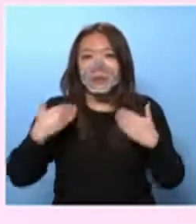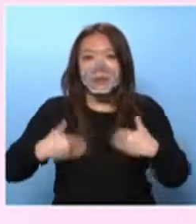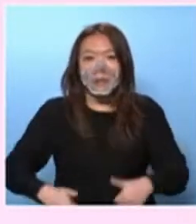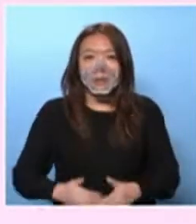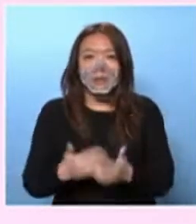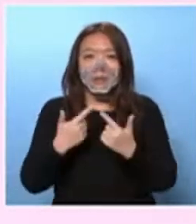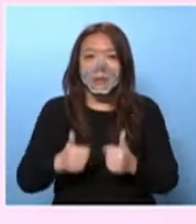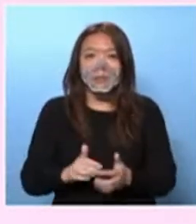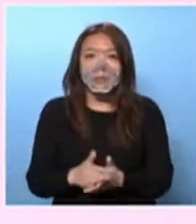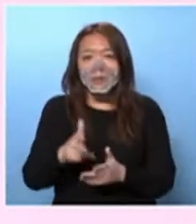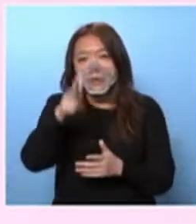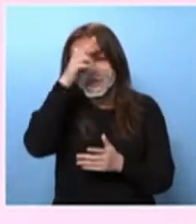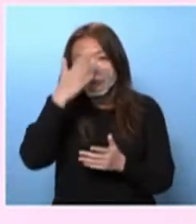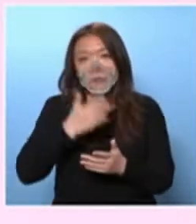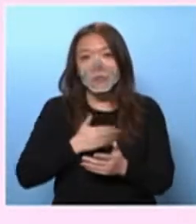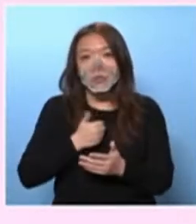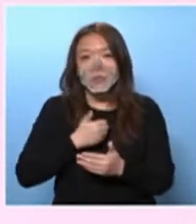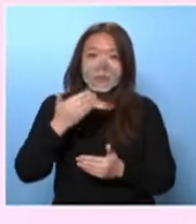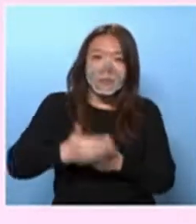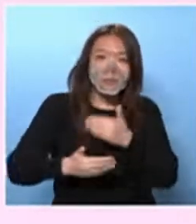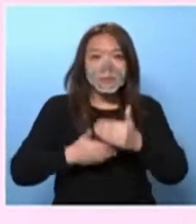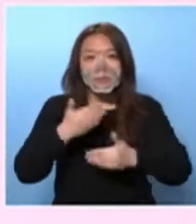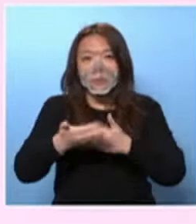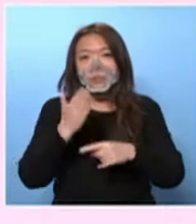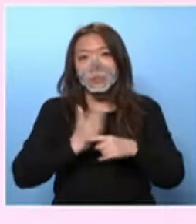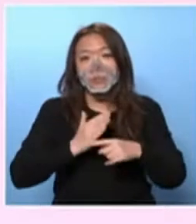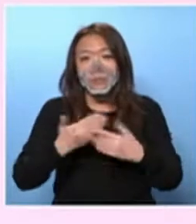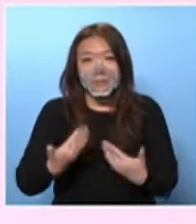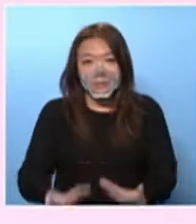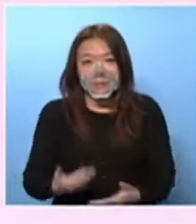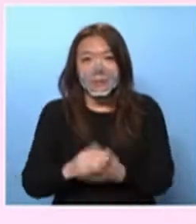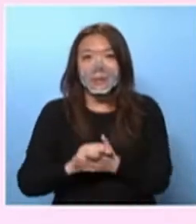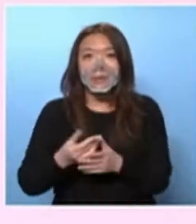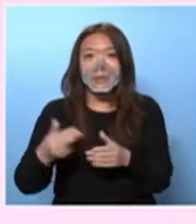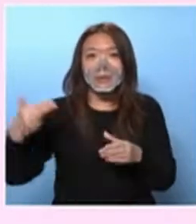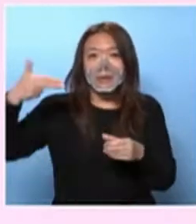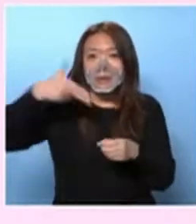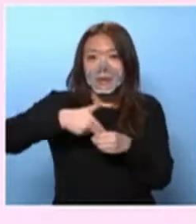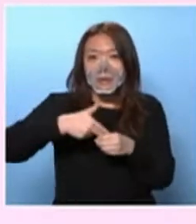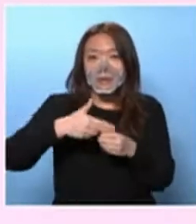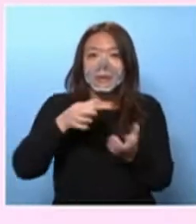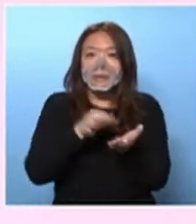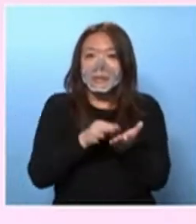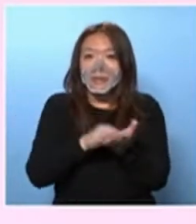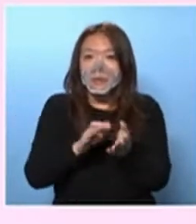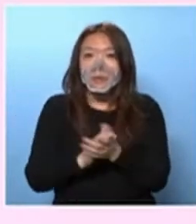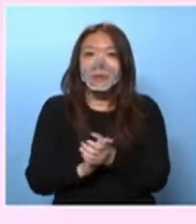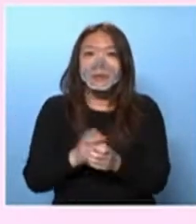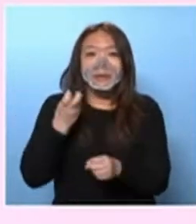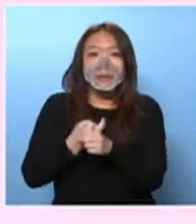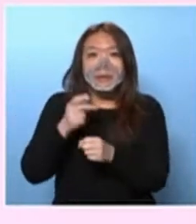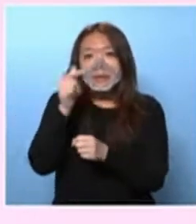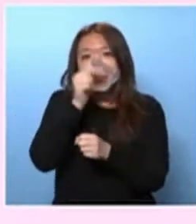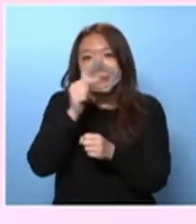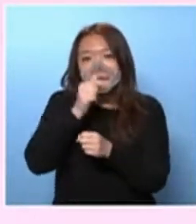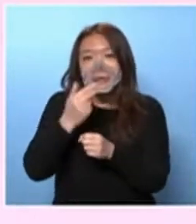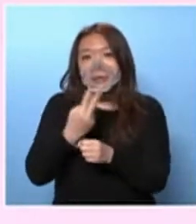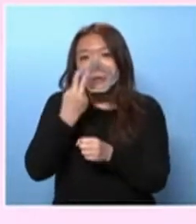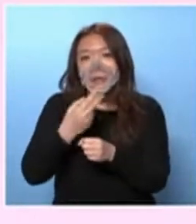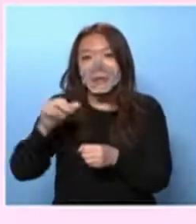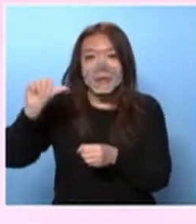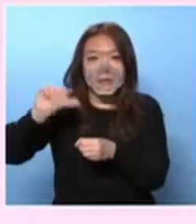Kong. The government is preparing to gradually convert some existing petrol or liquefied petroleum gas filling